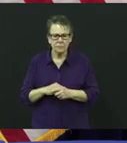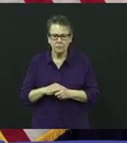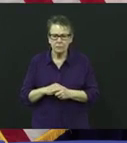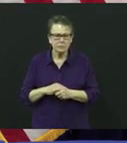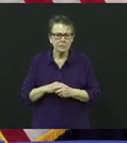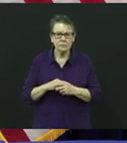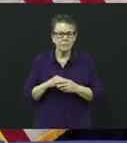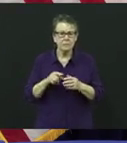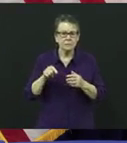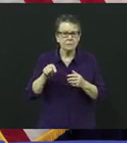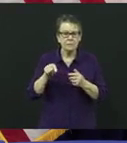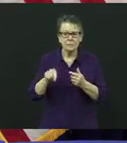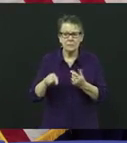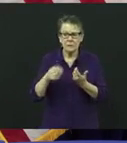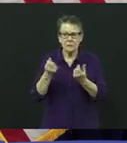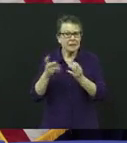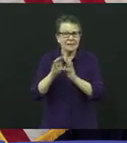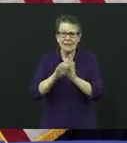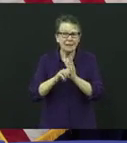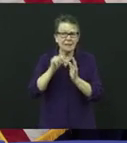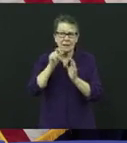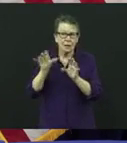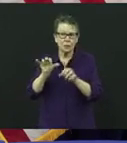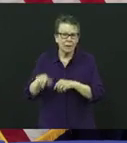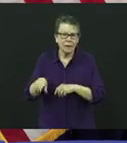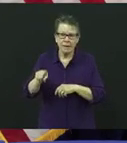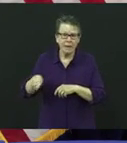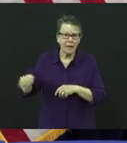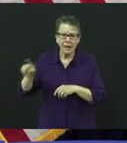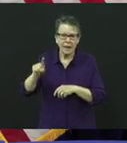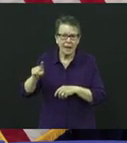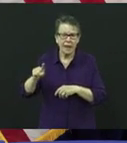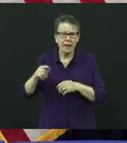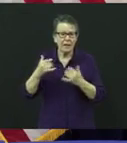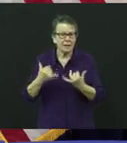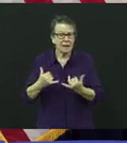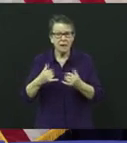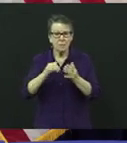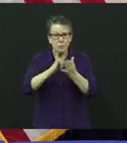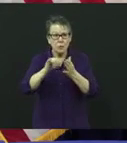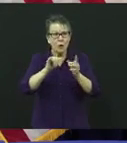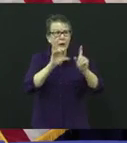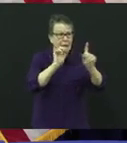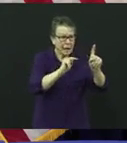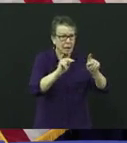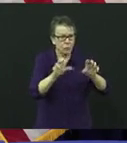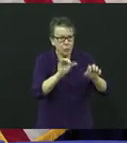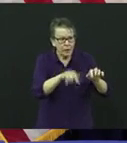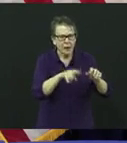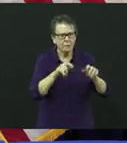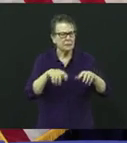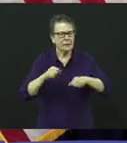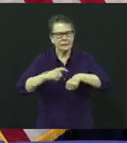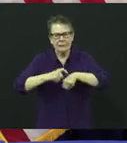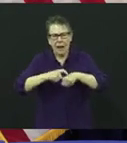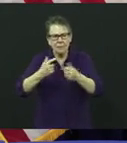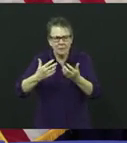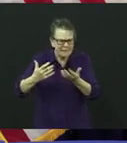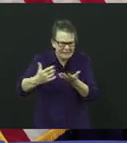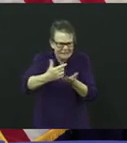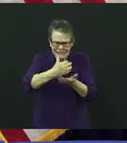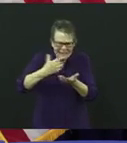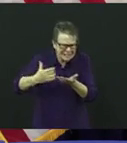the gaps of information and data to close. I'll leave hospitals to Judy. I think for Catherine, the answer